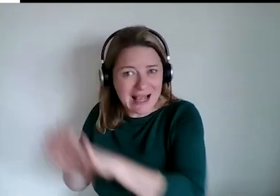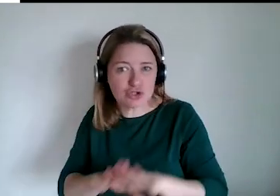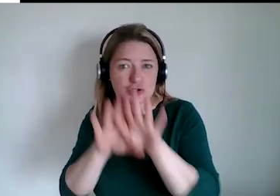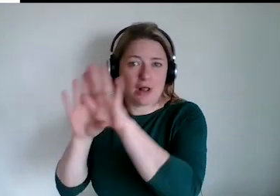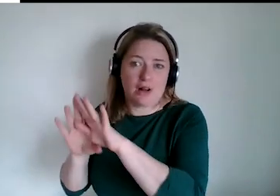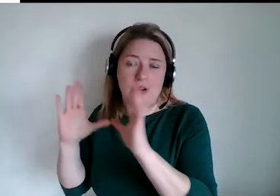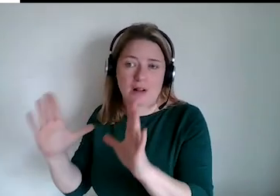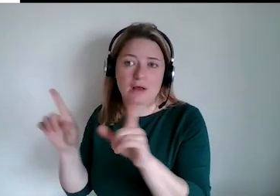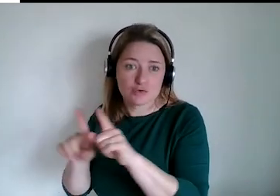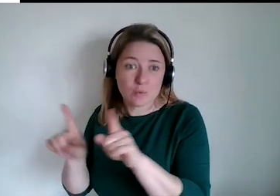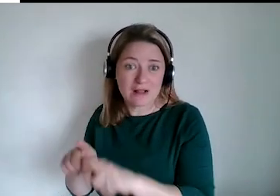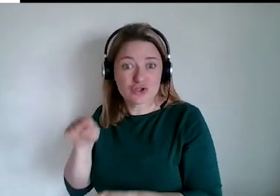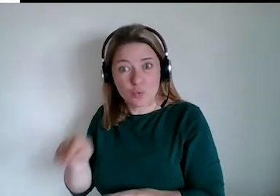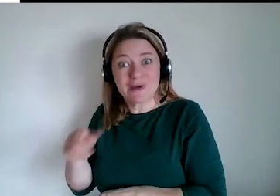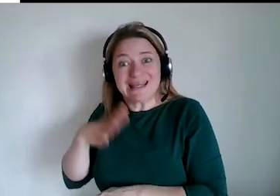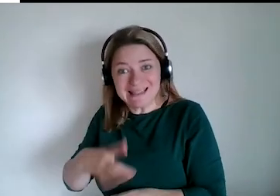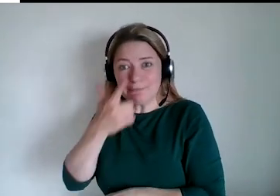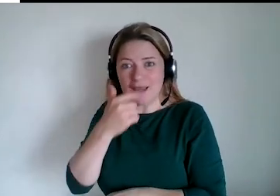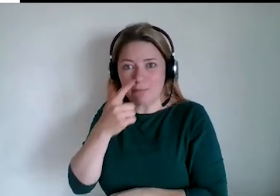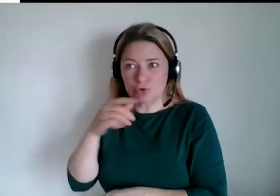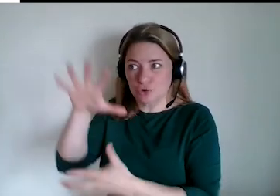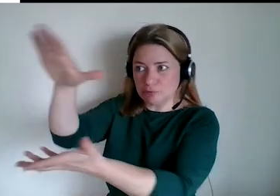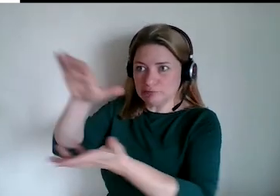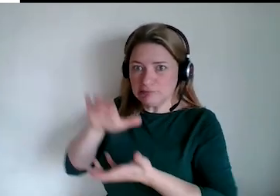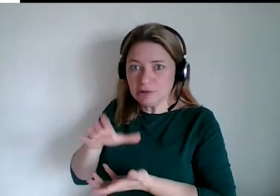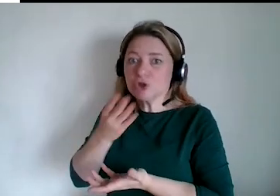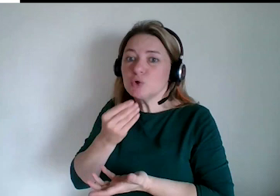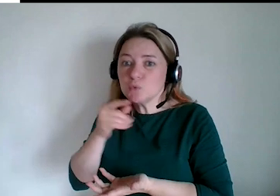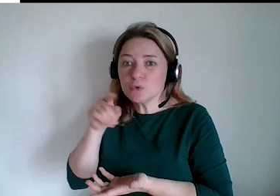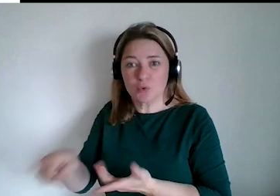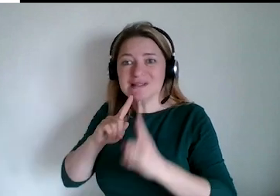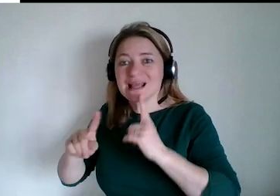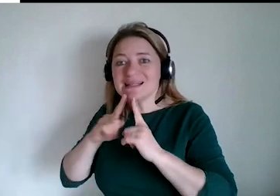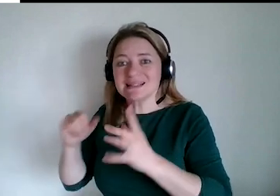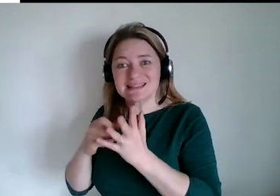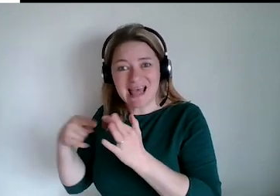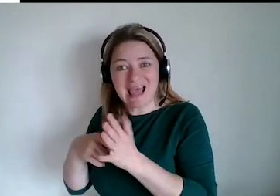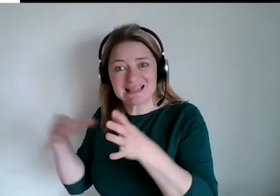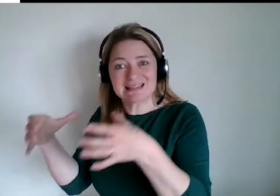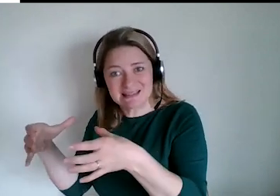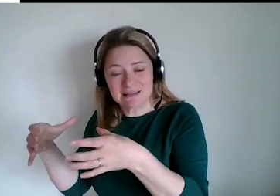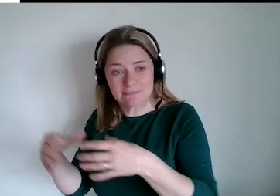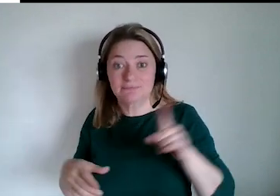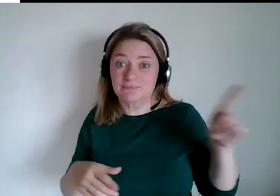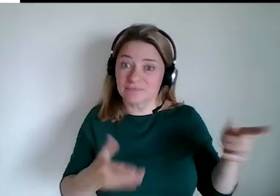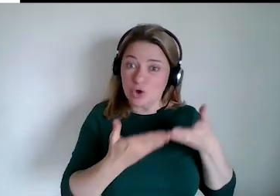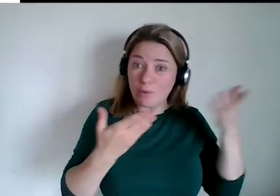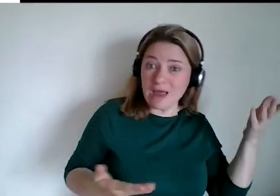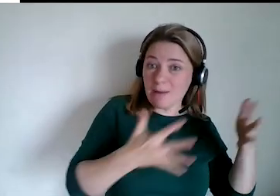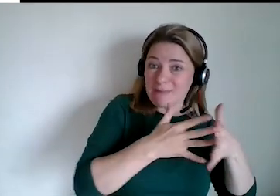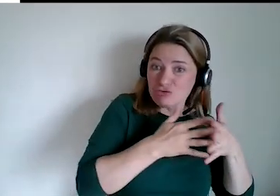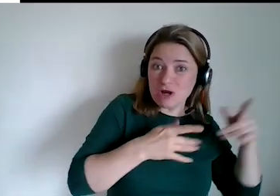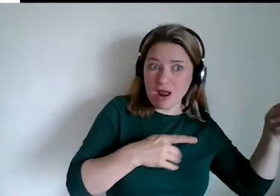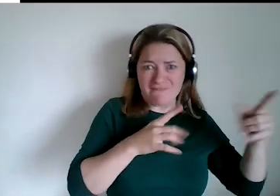sets for the benefit of students and patients. Although the US is very big, it's got fractured health systems,